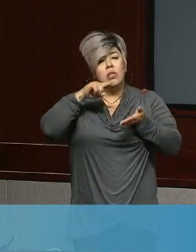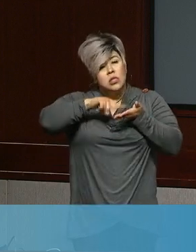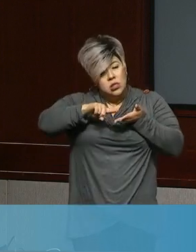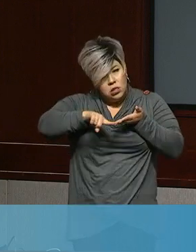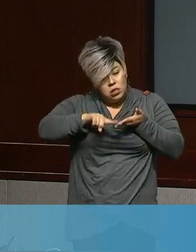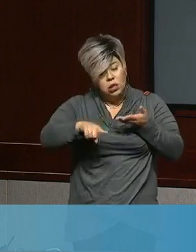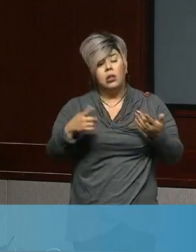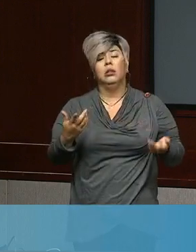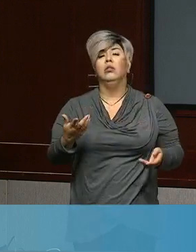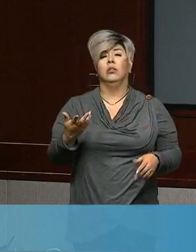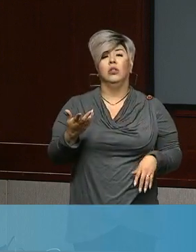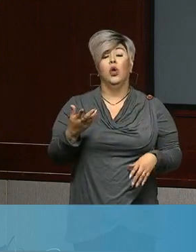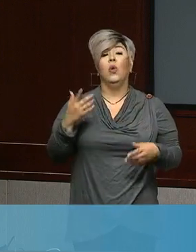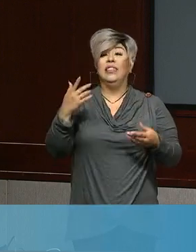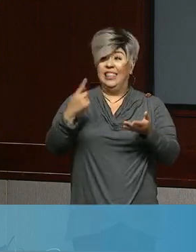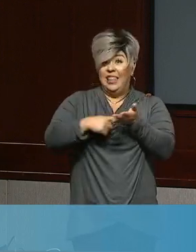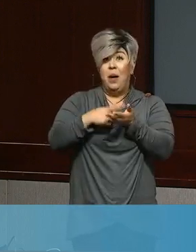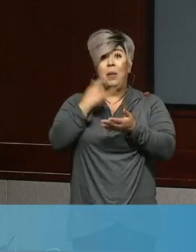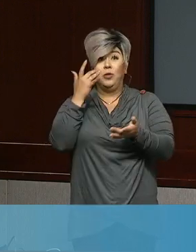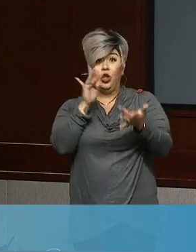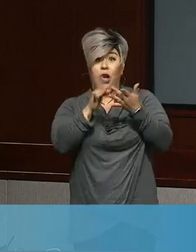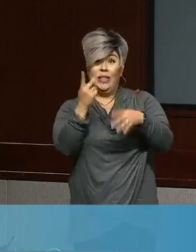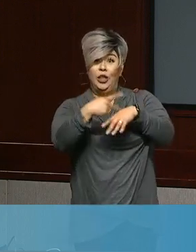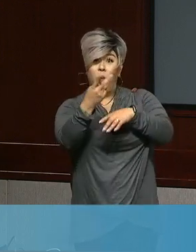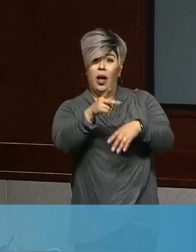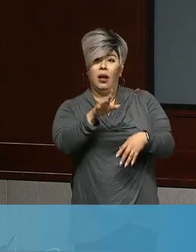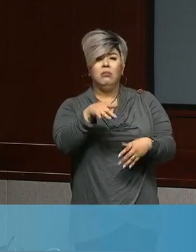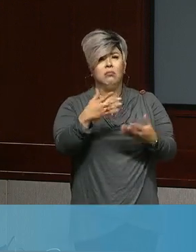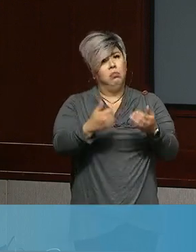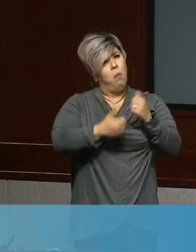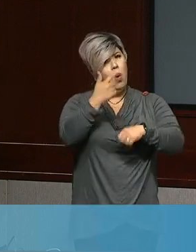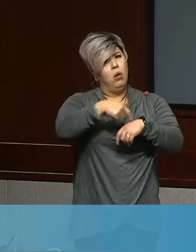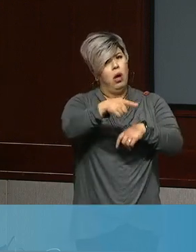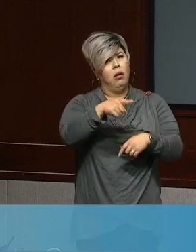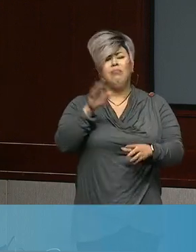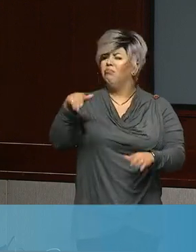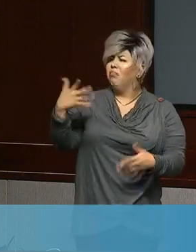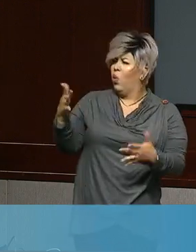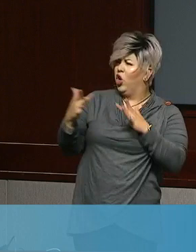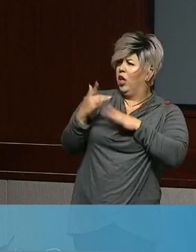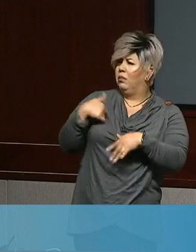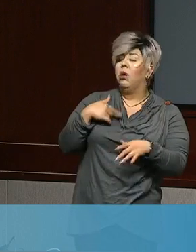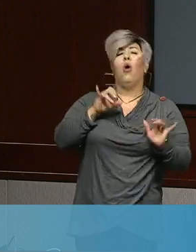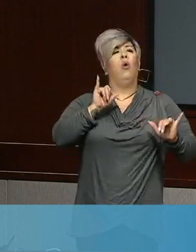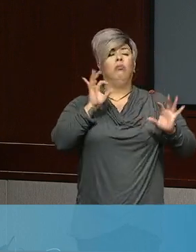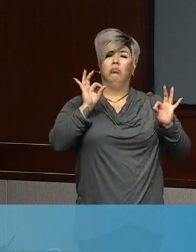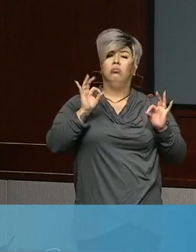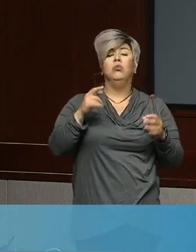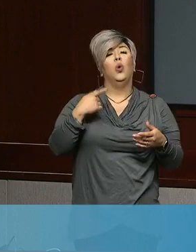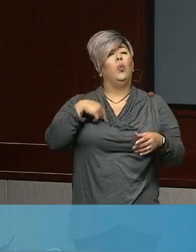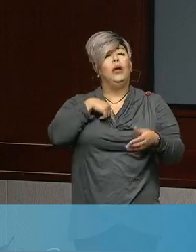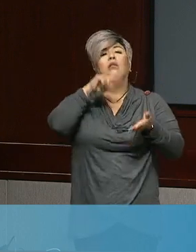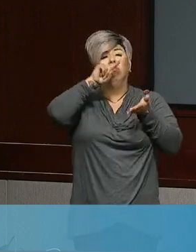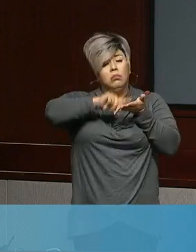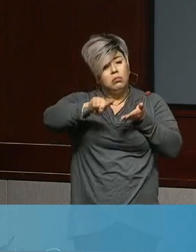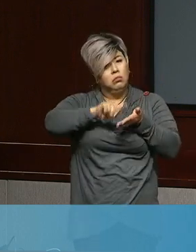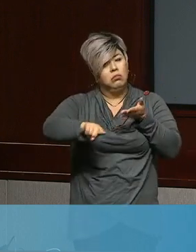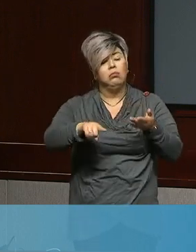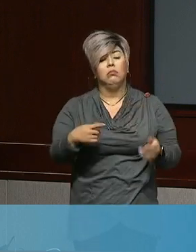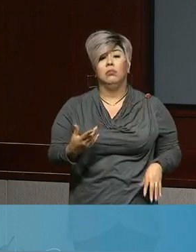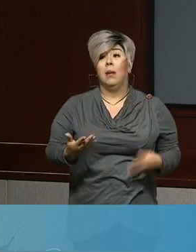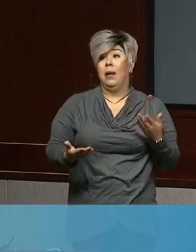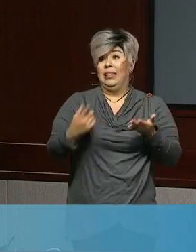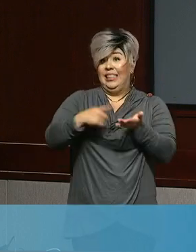contacted again, they tell us they've already talked to us, and we reconcile their records. Because if you go to a different location at a different testing site, they